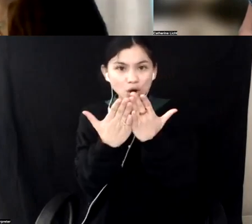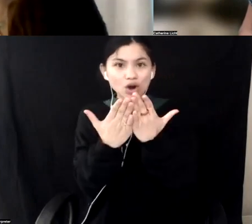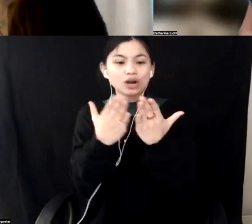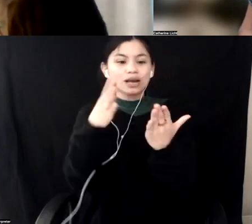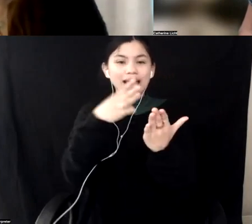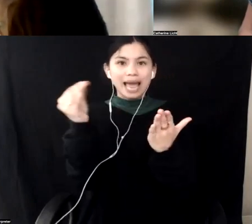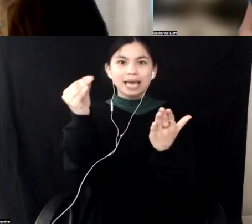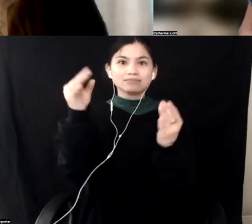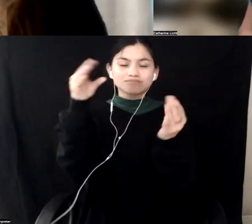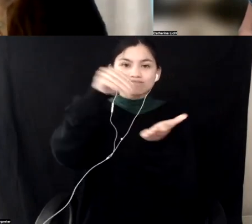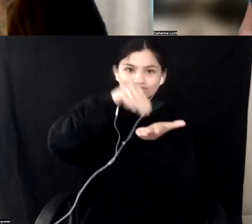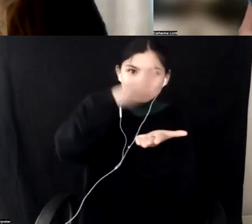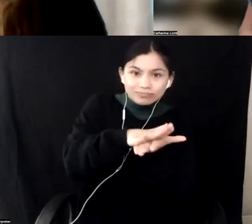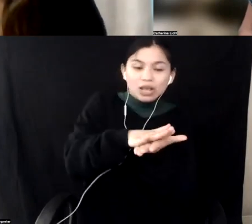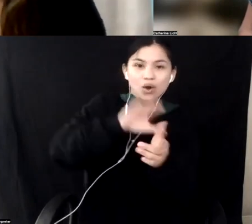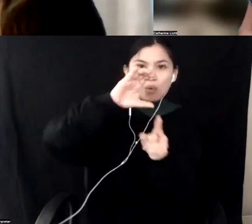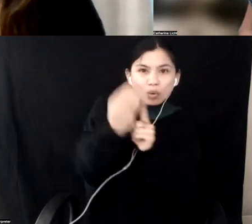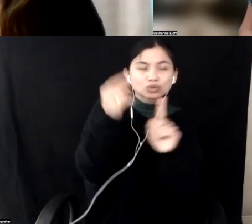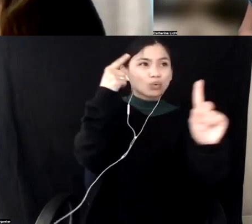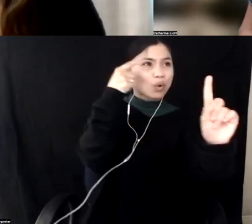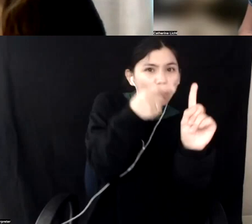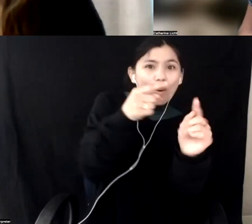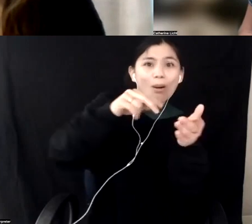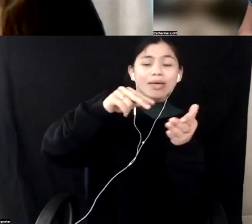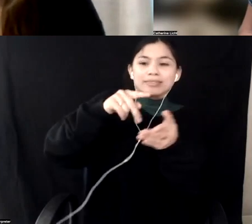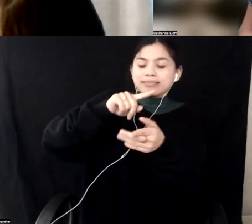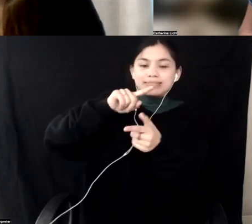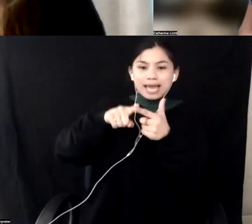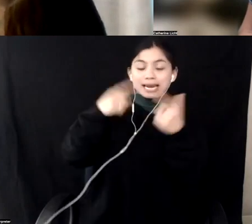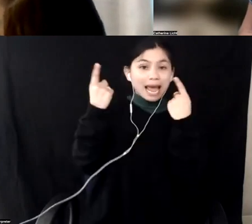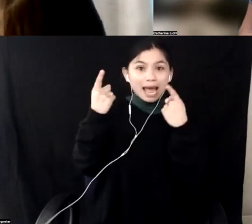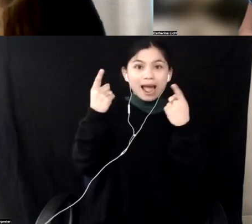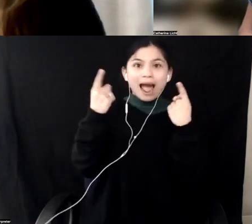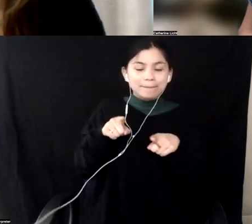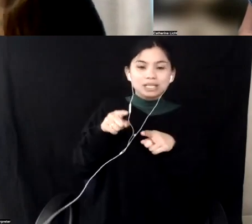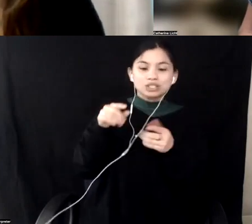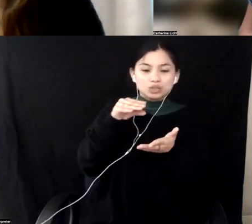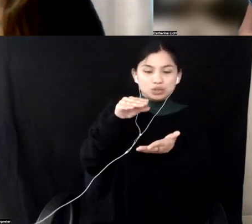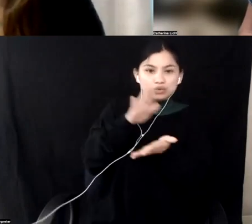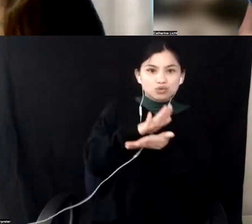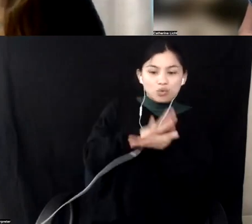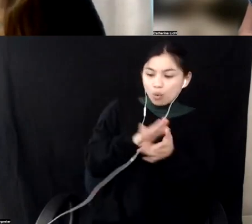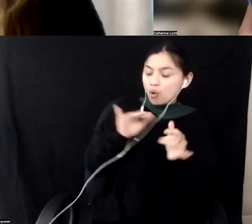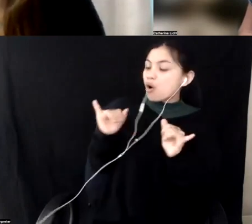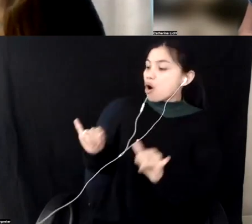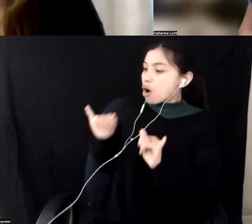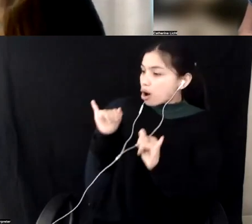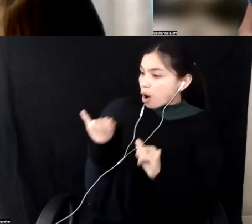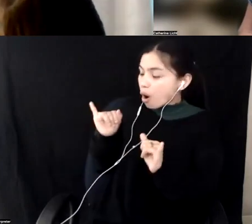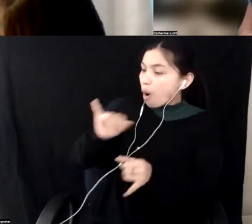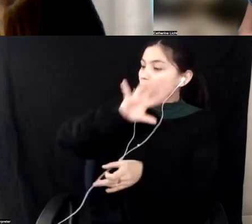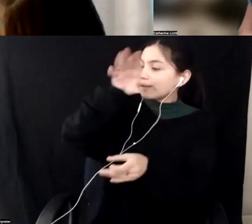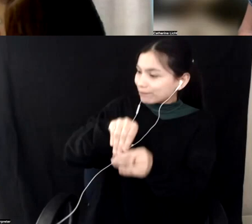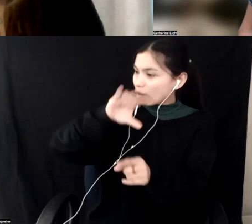their IEP makes a difference, because then the school's also responsible for bringing that factor in and really helping